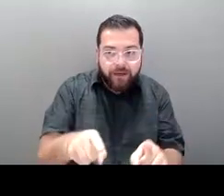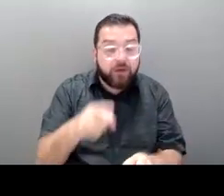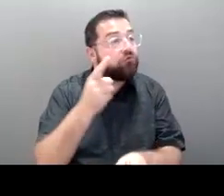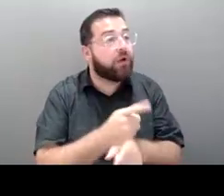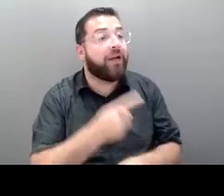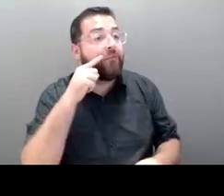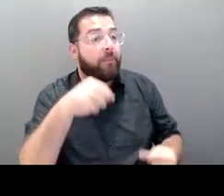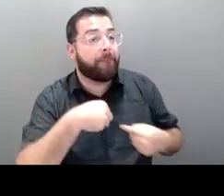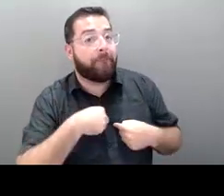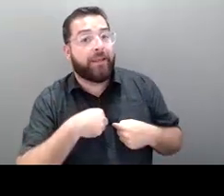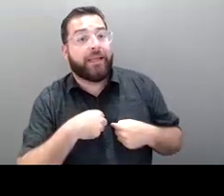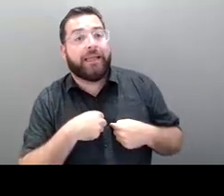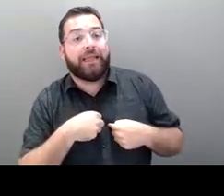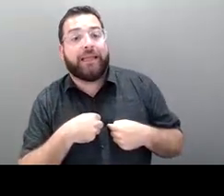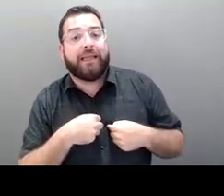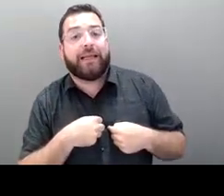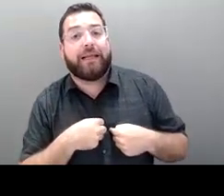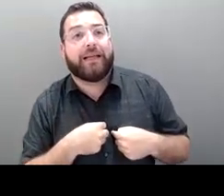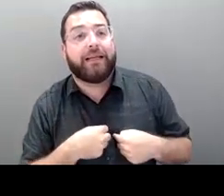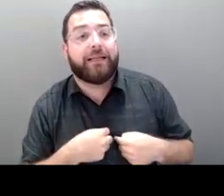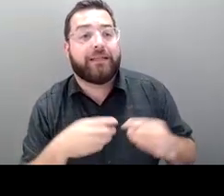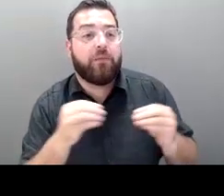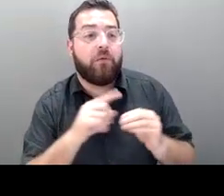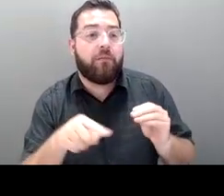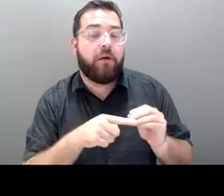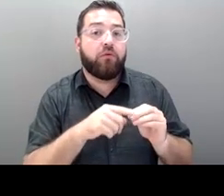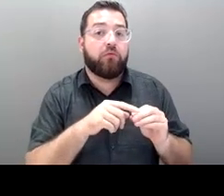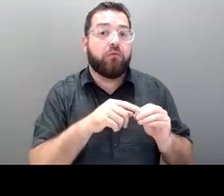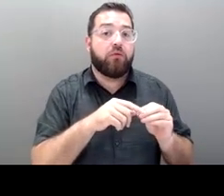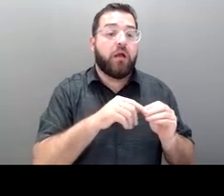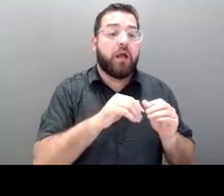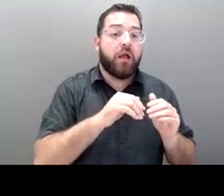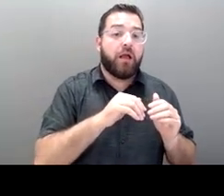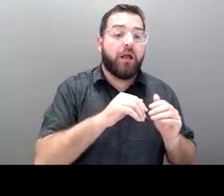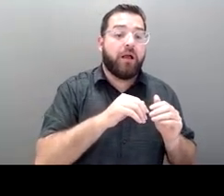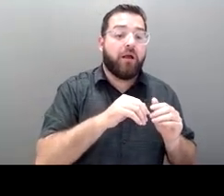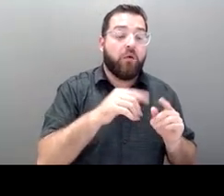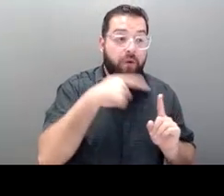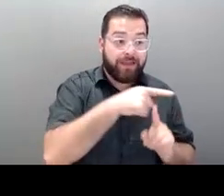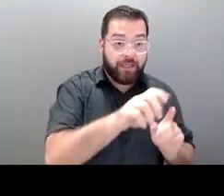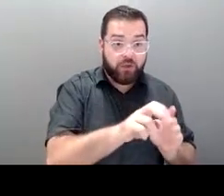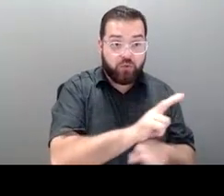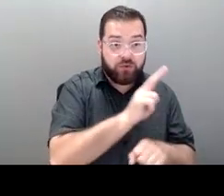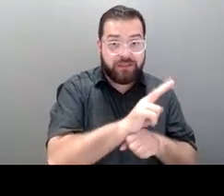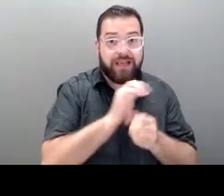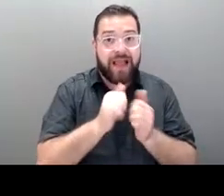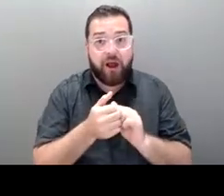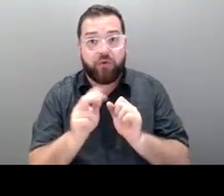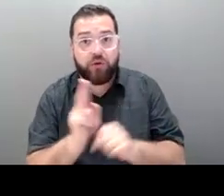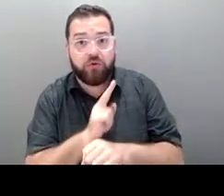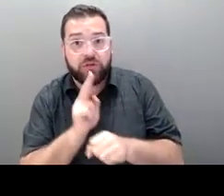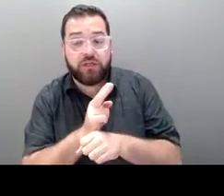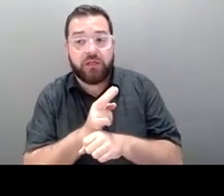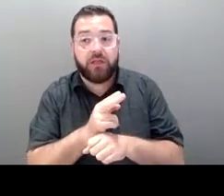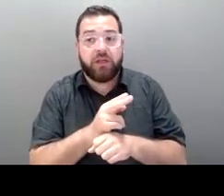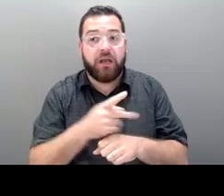not. To me, it's the ethics of them using it, how they're using it as departments. Like I think our department